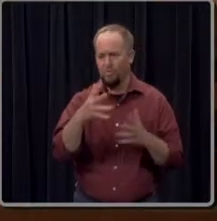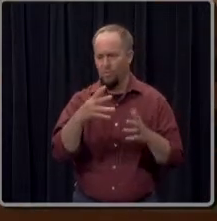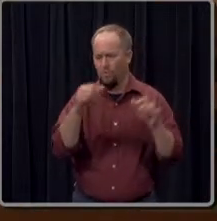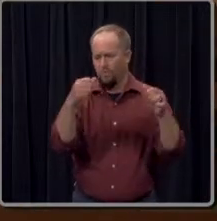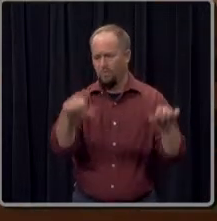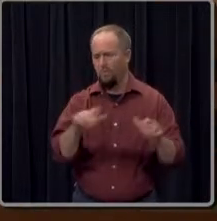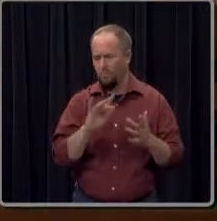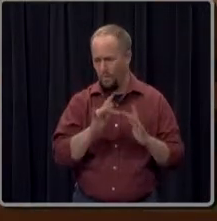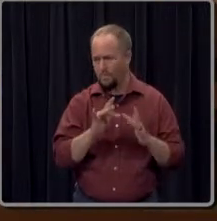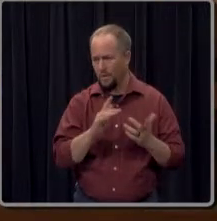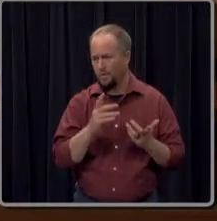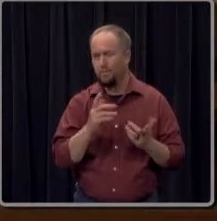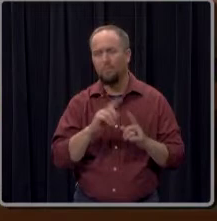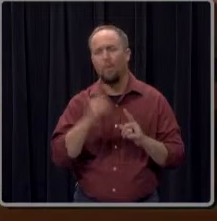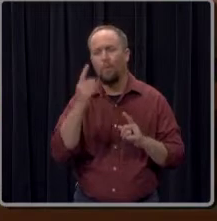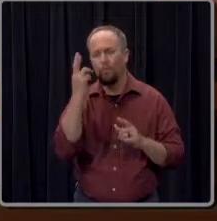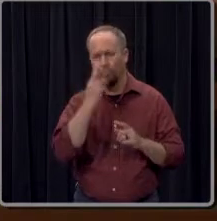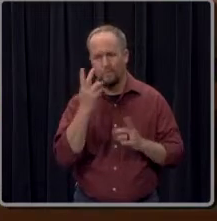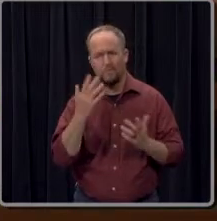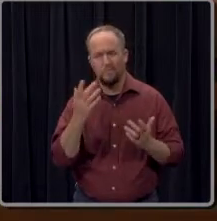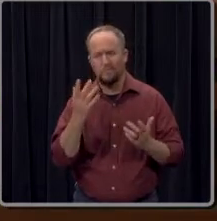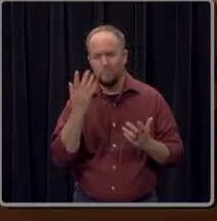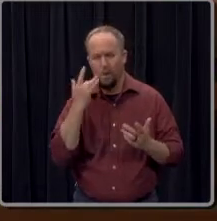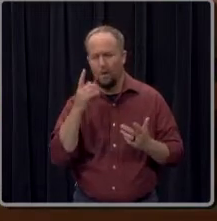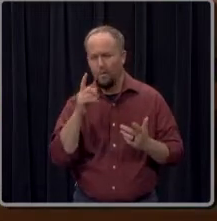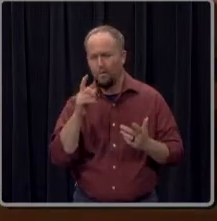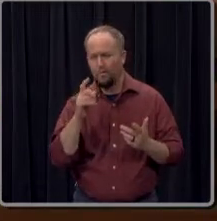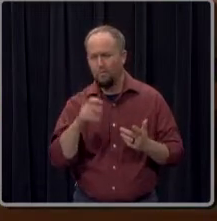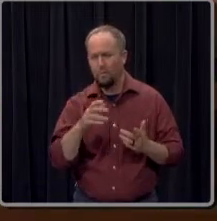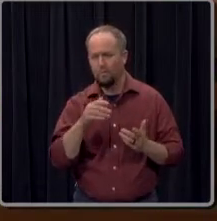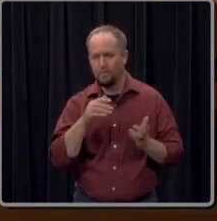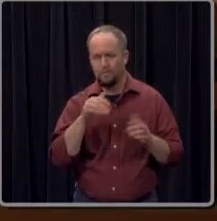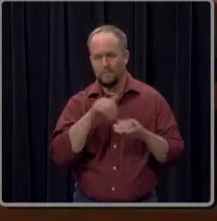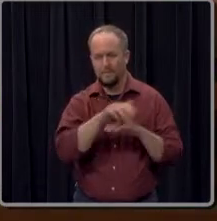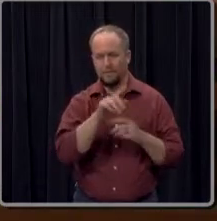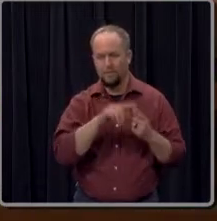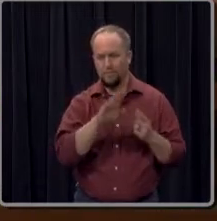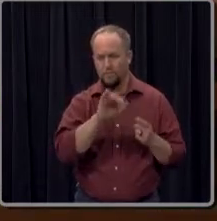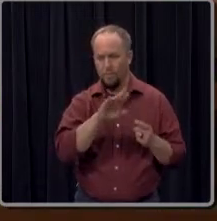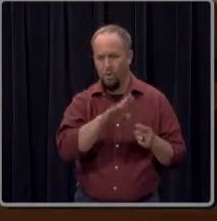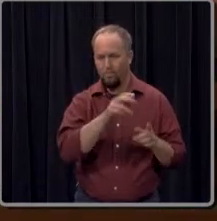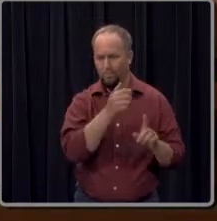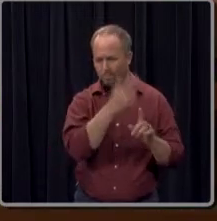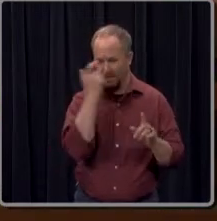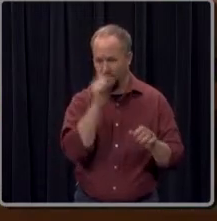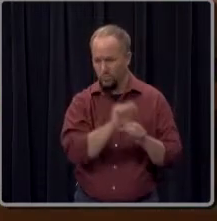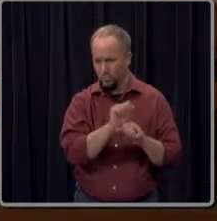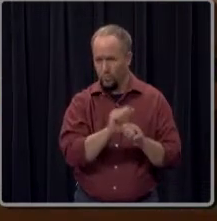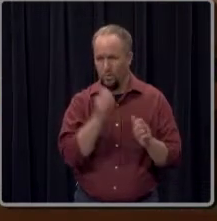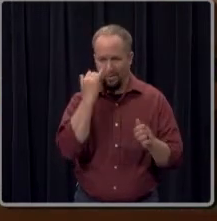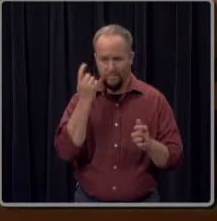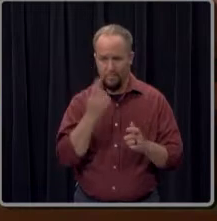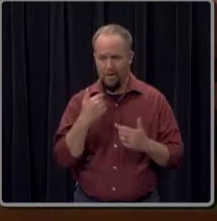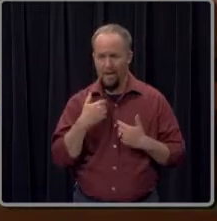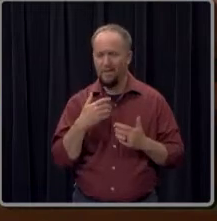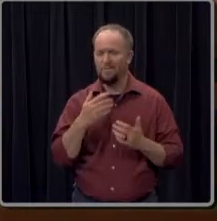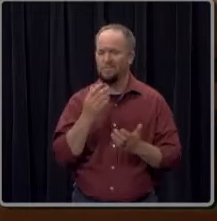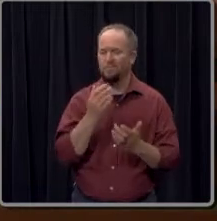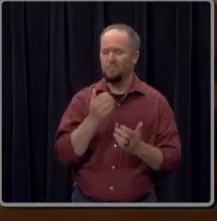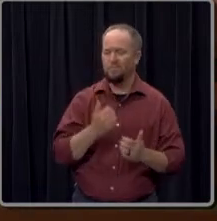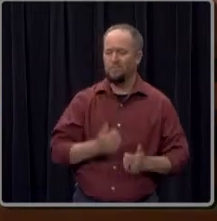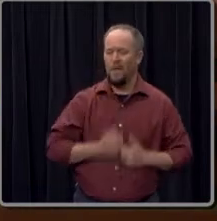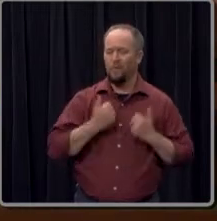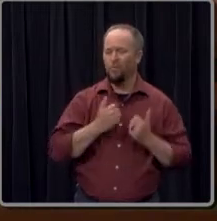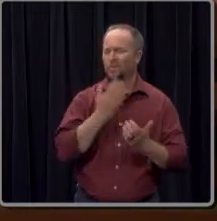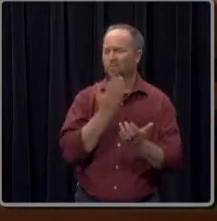website. Yeah. But one of the reasons why we're having it all go to Barb is she can also work with Chris Crowell if anybody has address verification needs, that